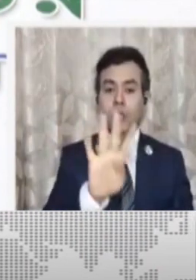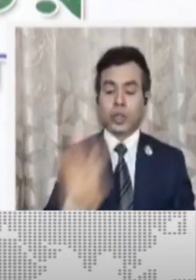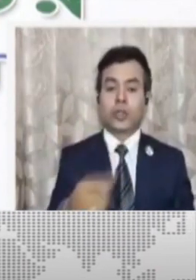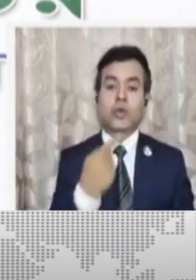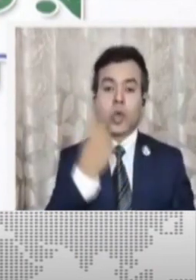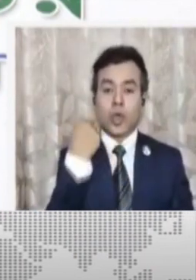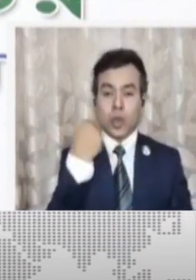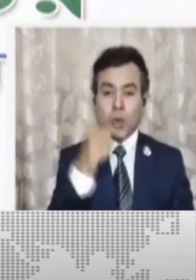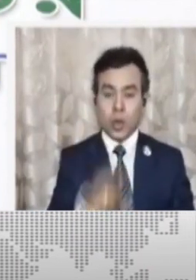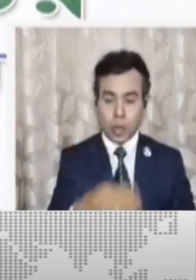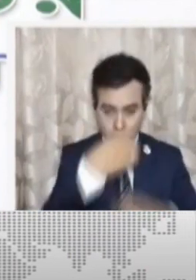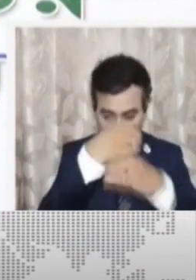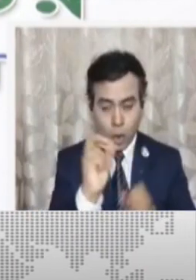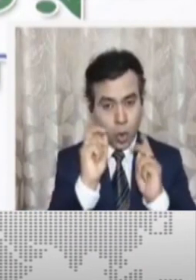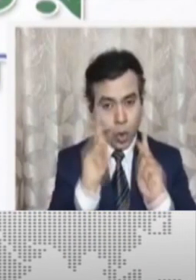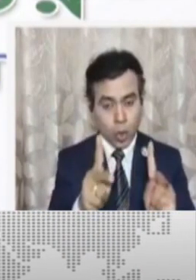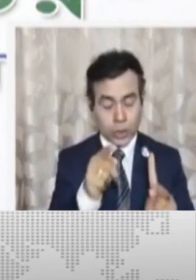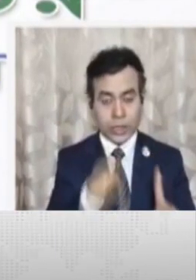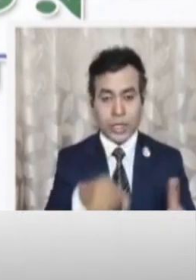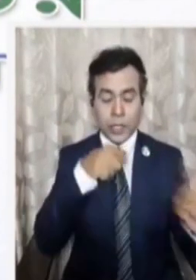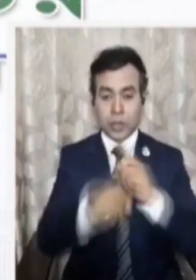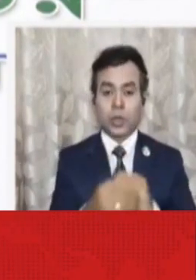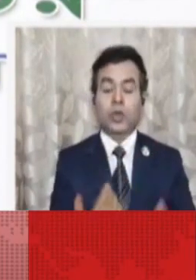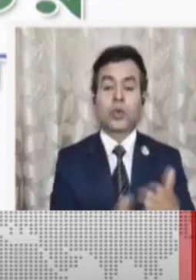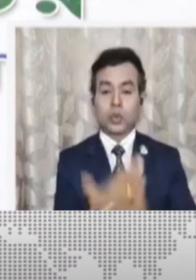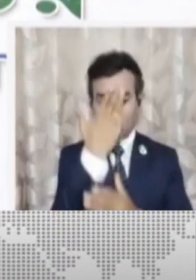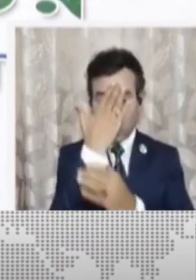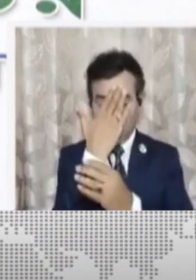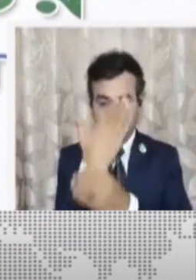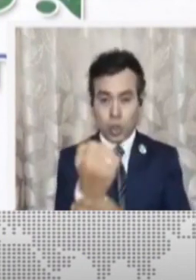16,433 samples have been tested, and